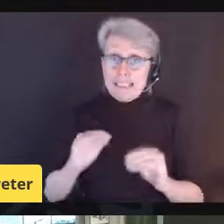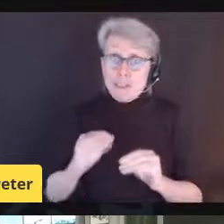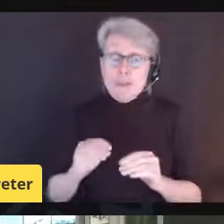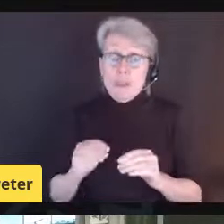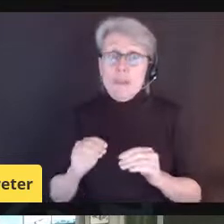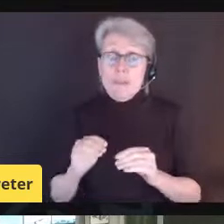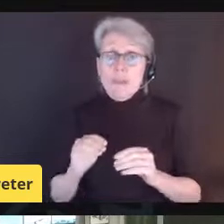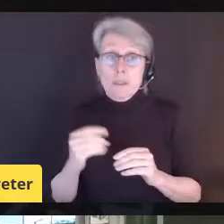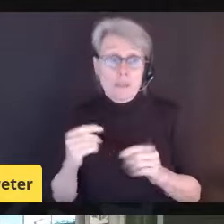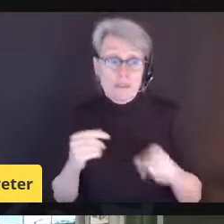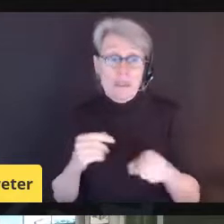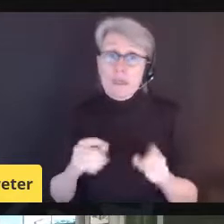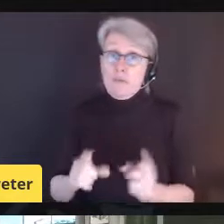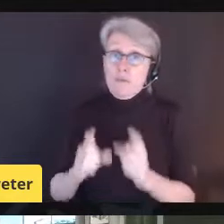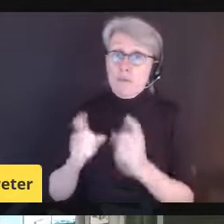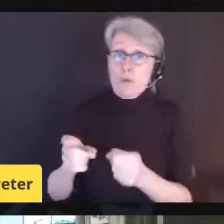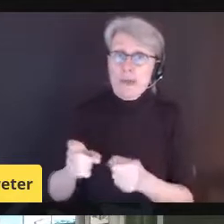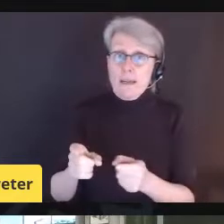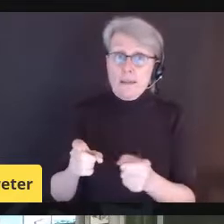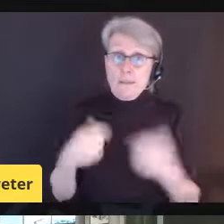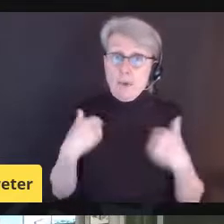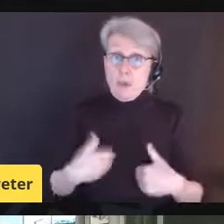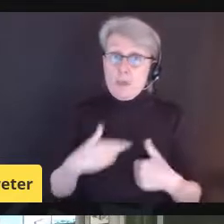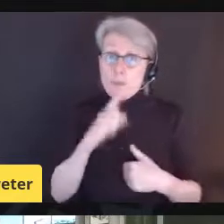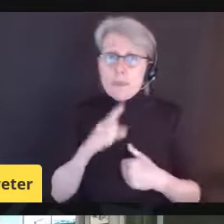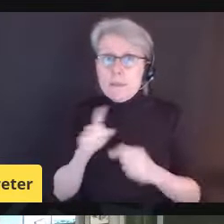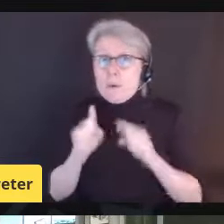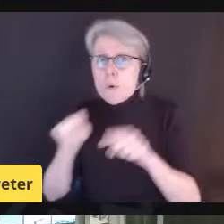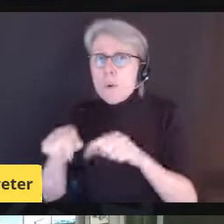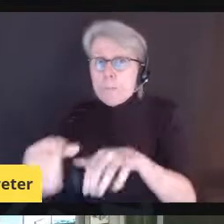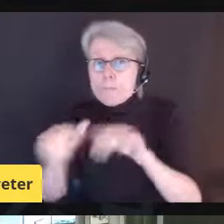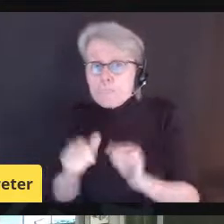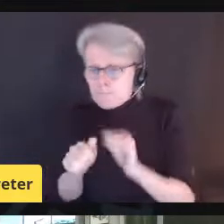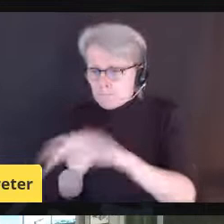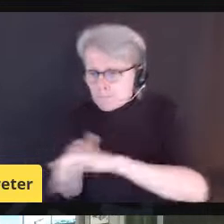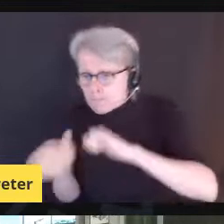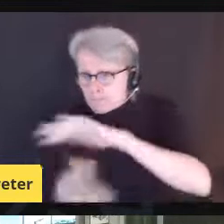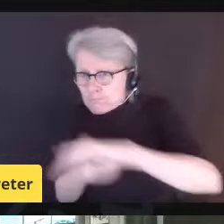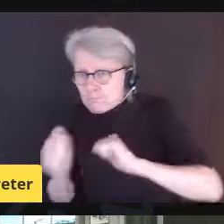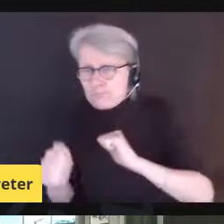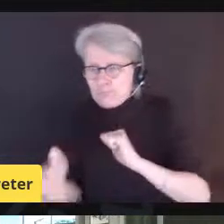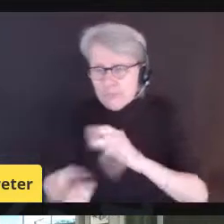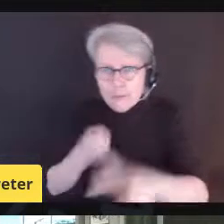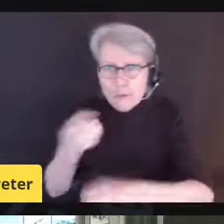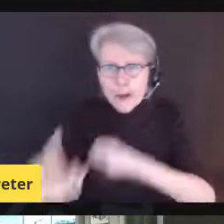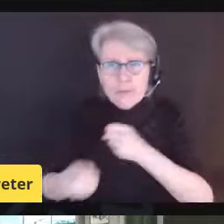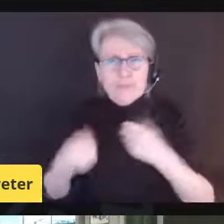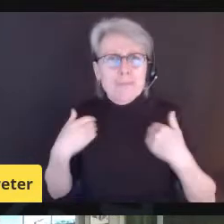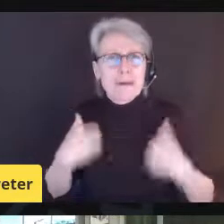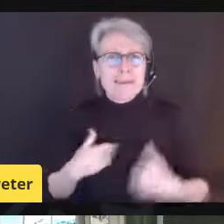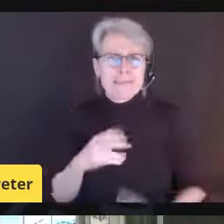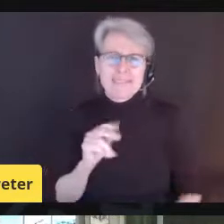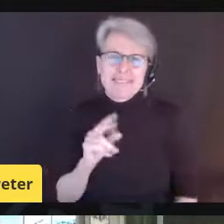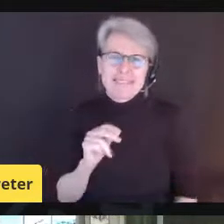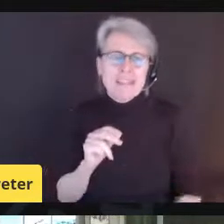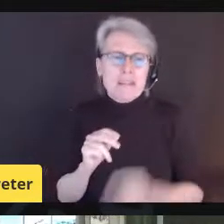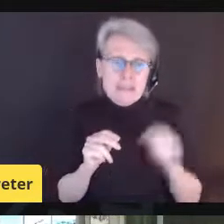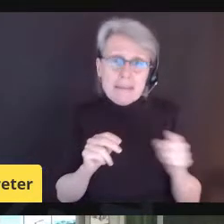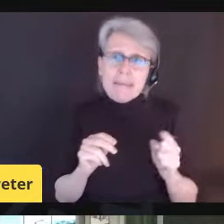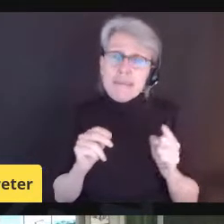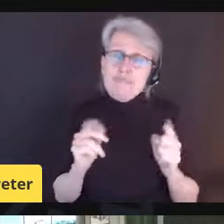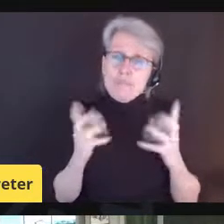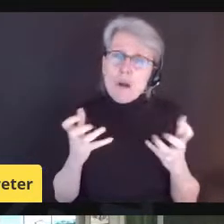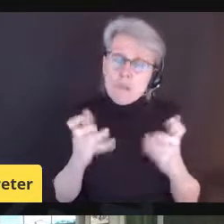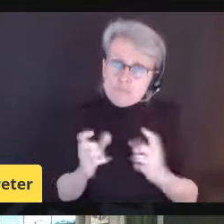go and take it from a cemetery. We're not using unknown bodies. These are people that wanted to donate their